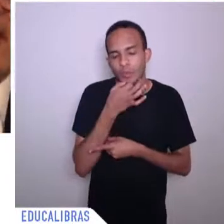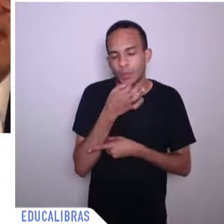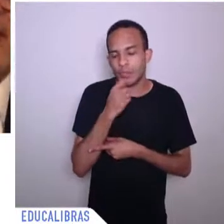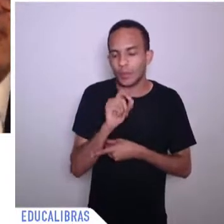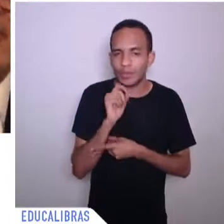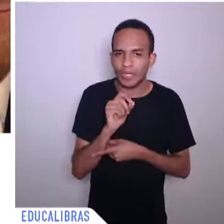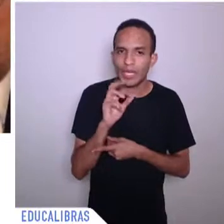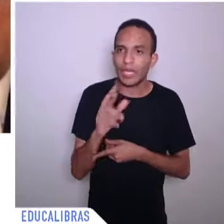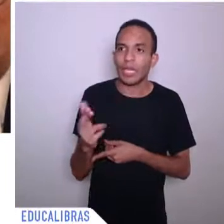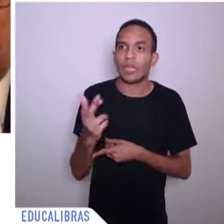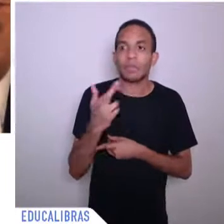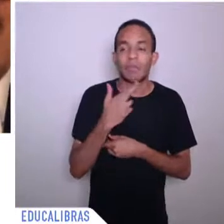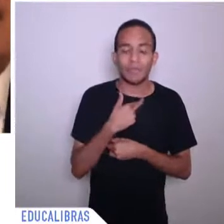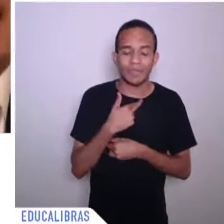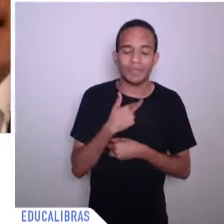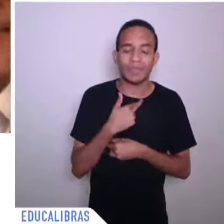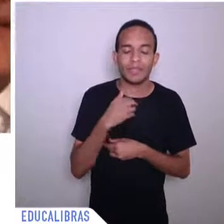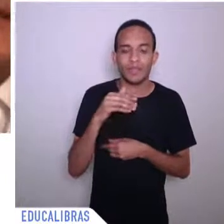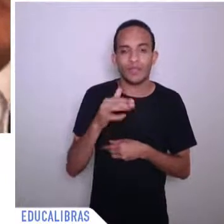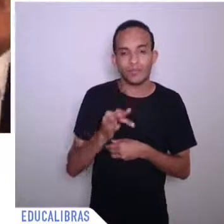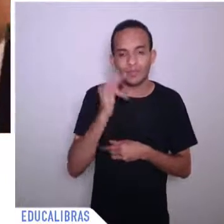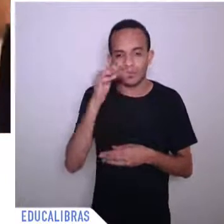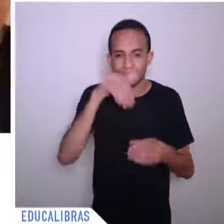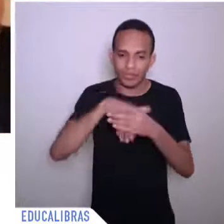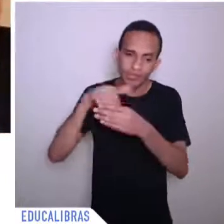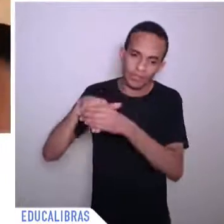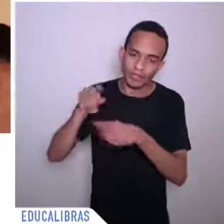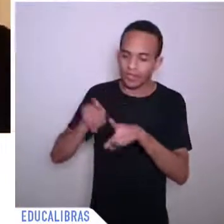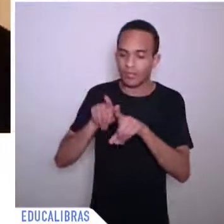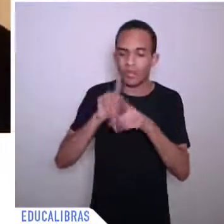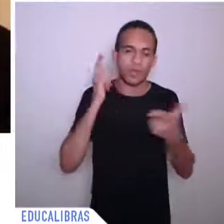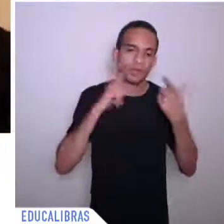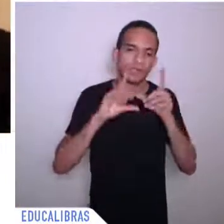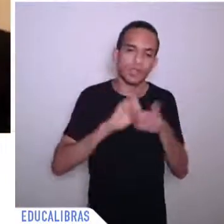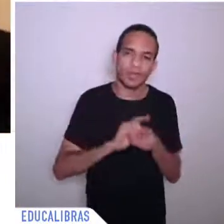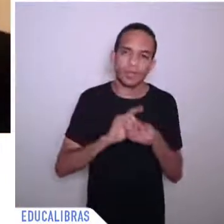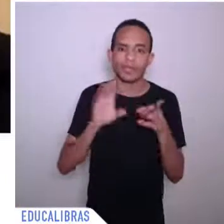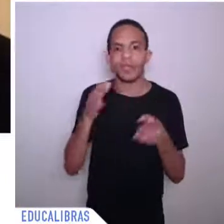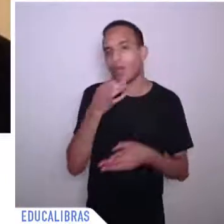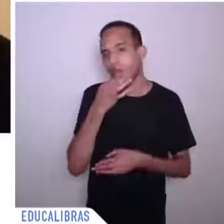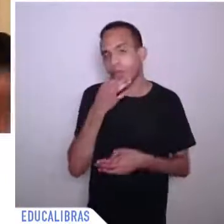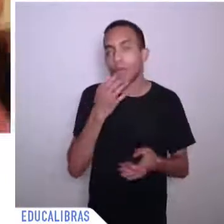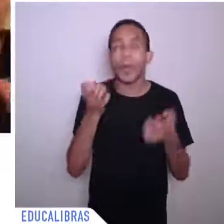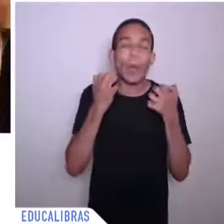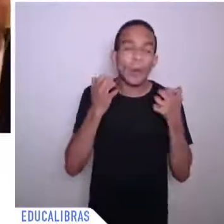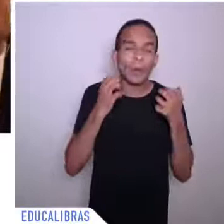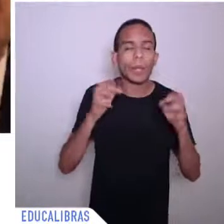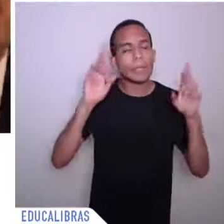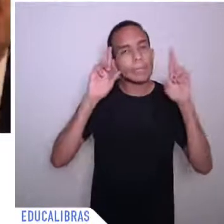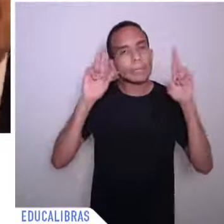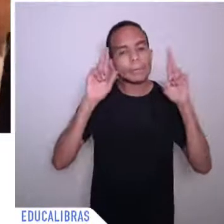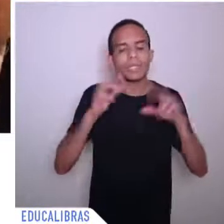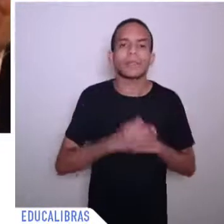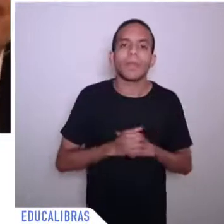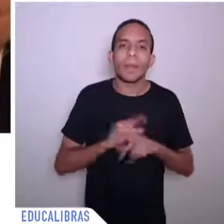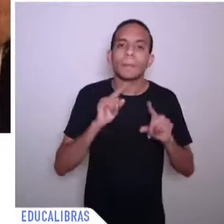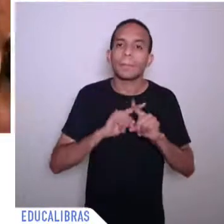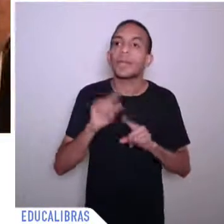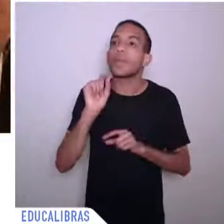don't have an answer, but I think that the answer has to come from discussions that include